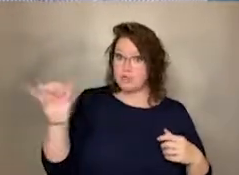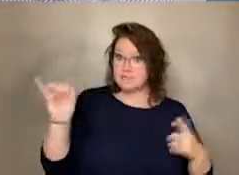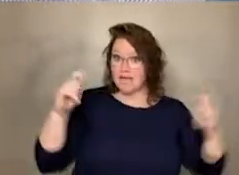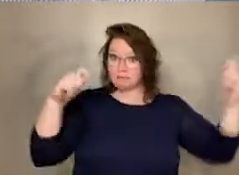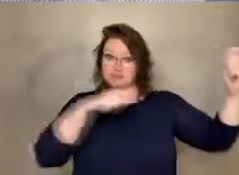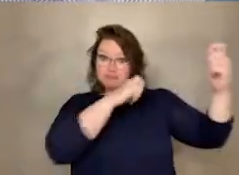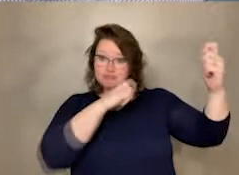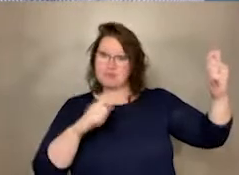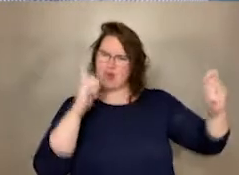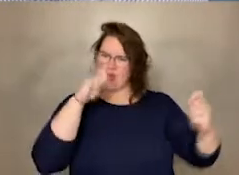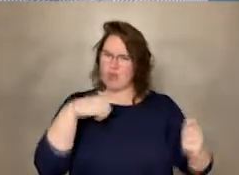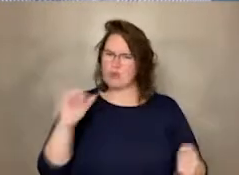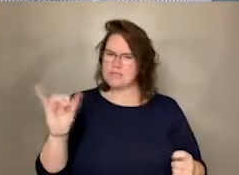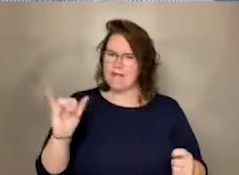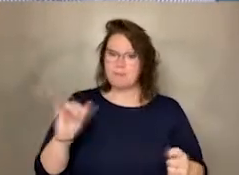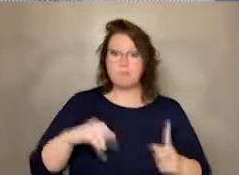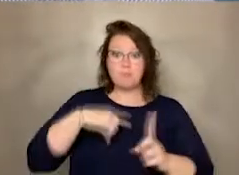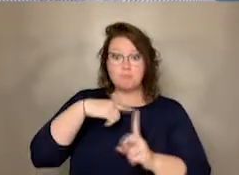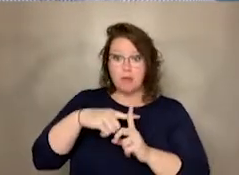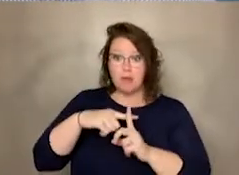tuba.